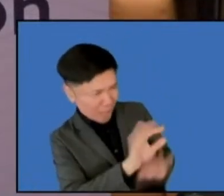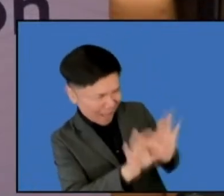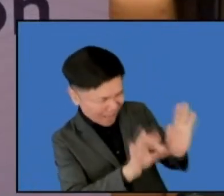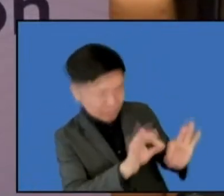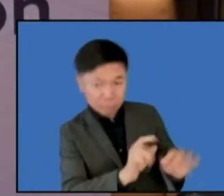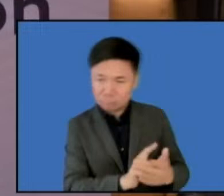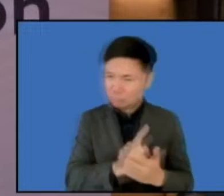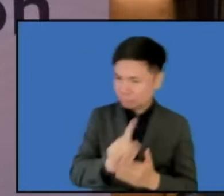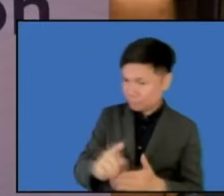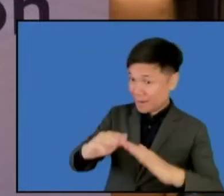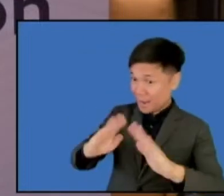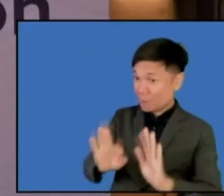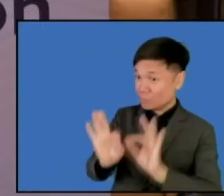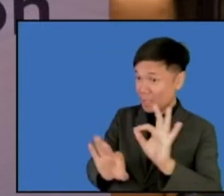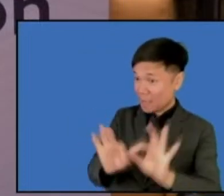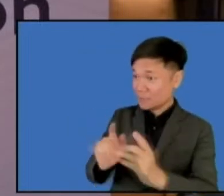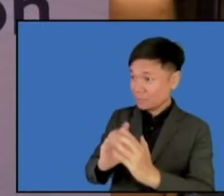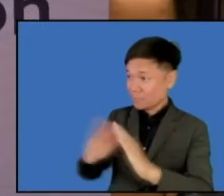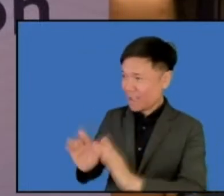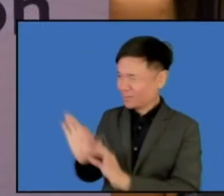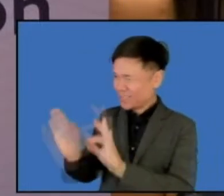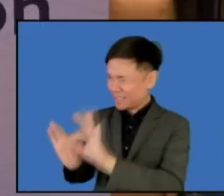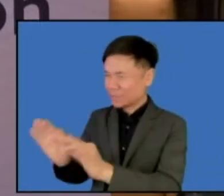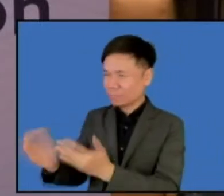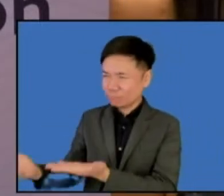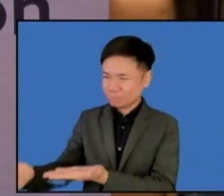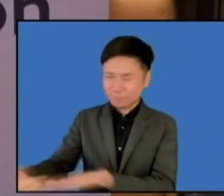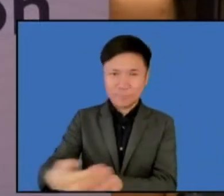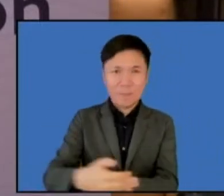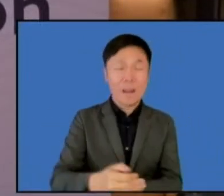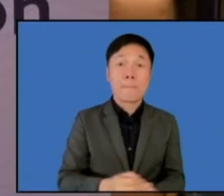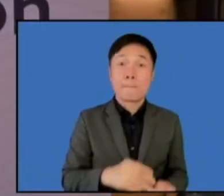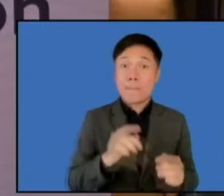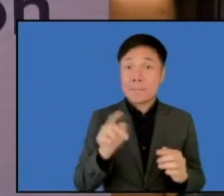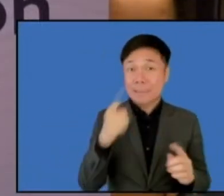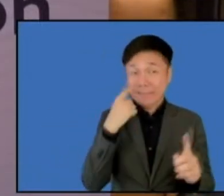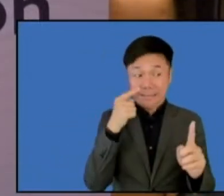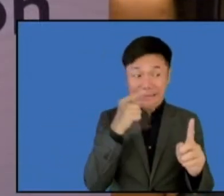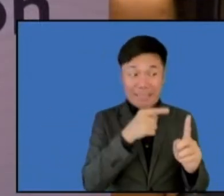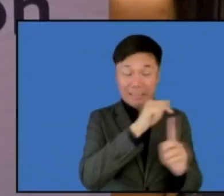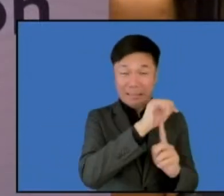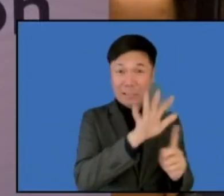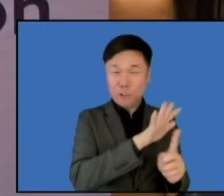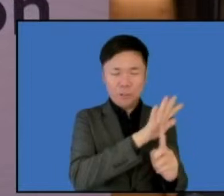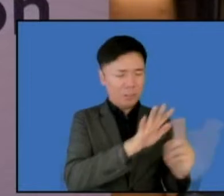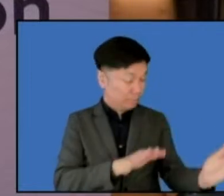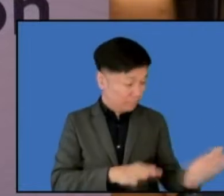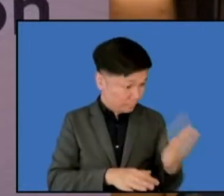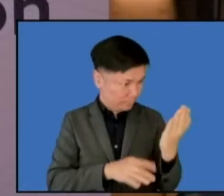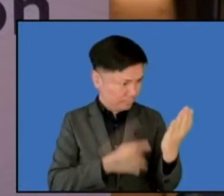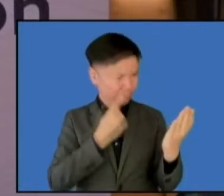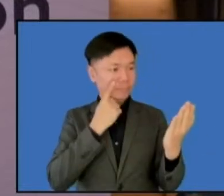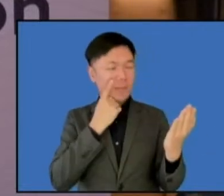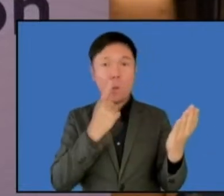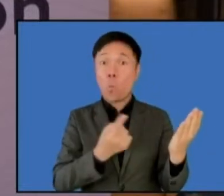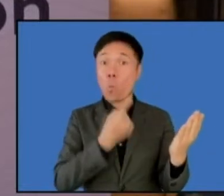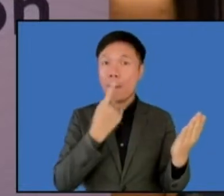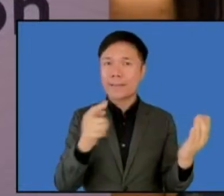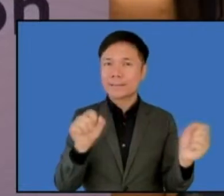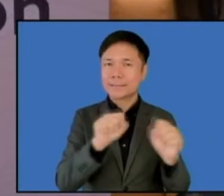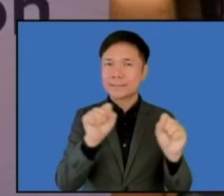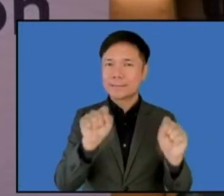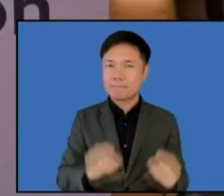surveys. The SDGs put into the consciousness of statistical systems that there